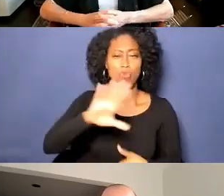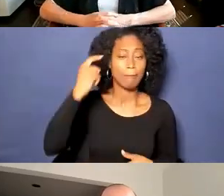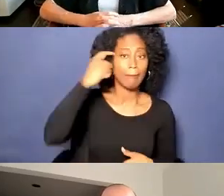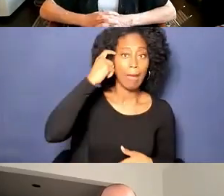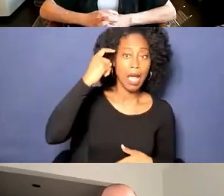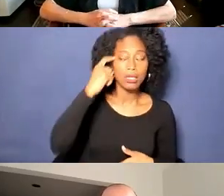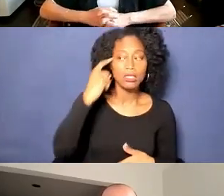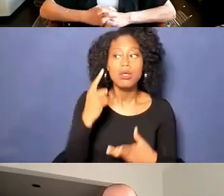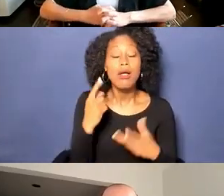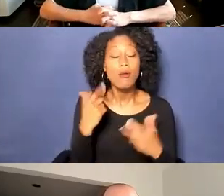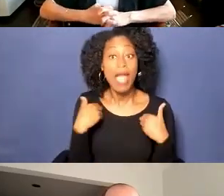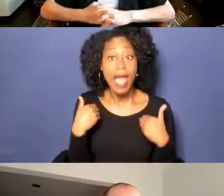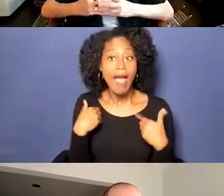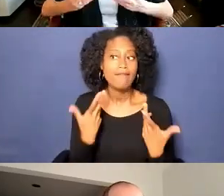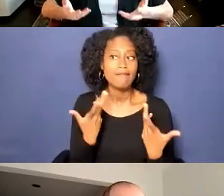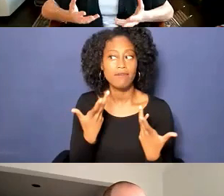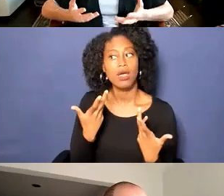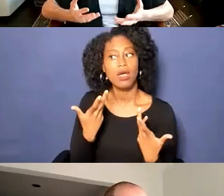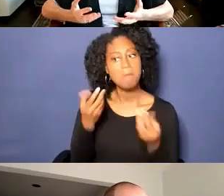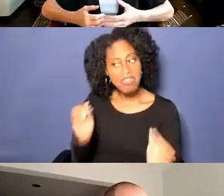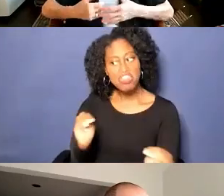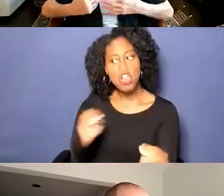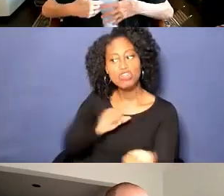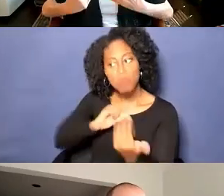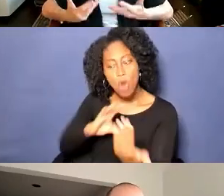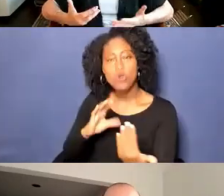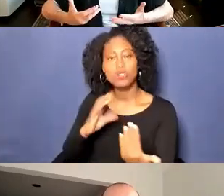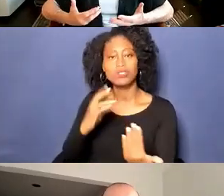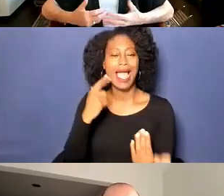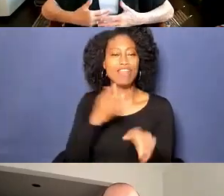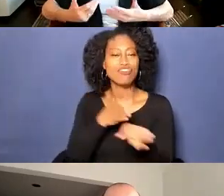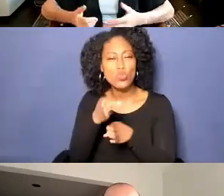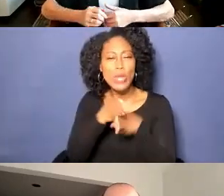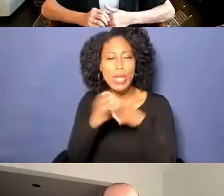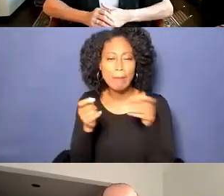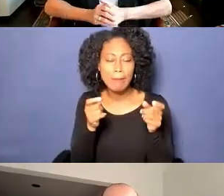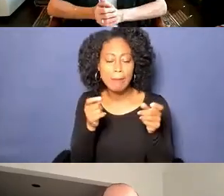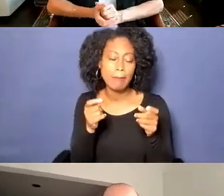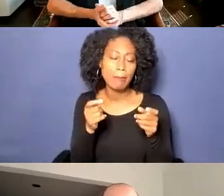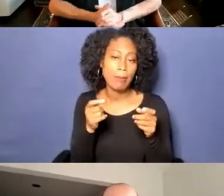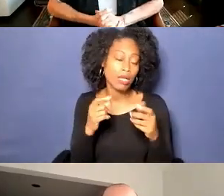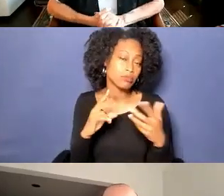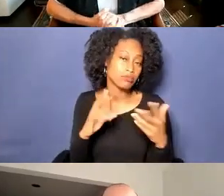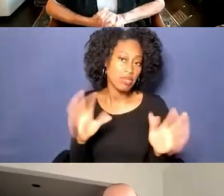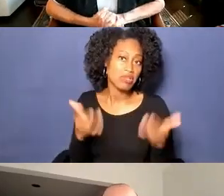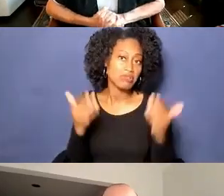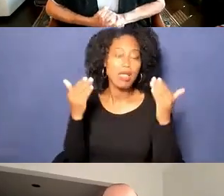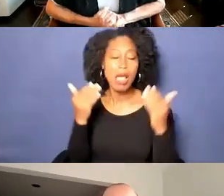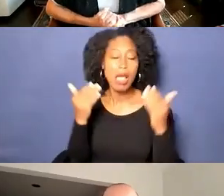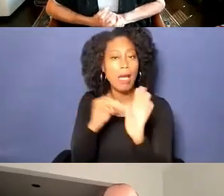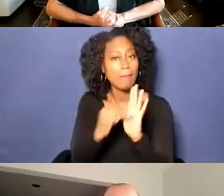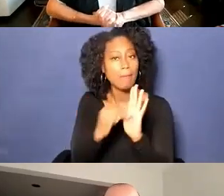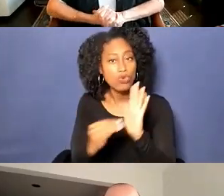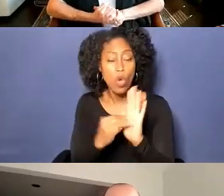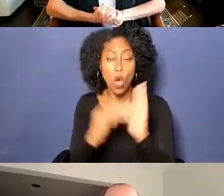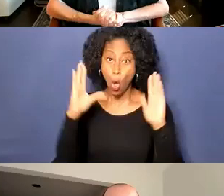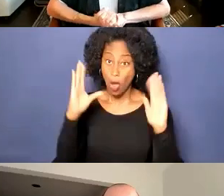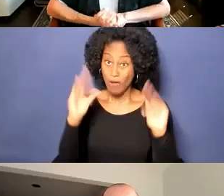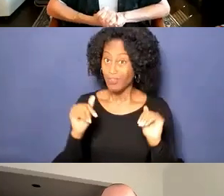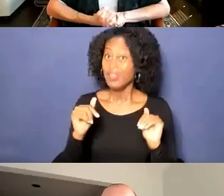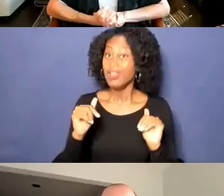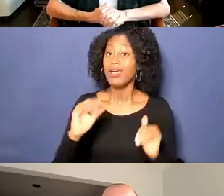development modules in a way that we hope really enhances your career and your career trajectories,